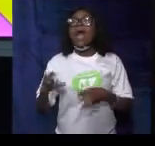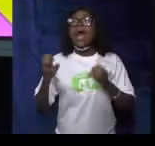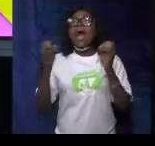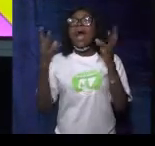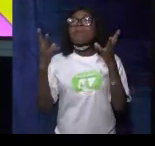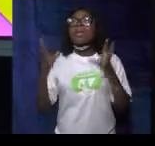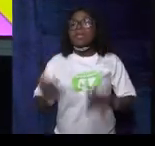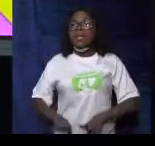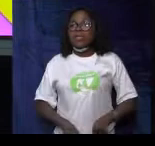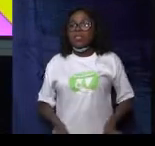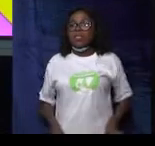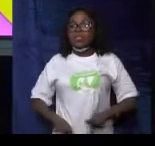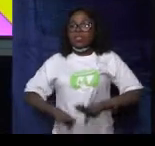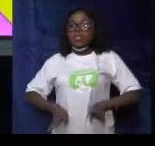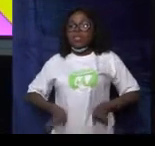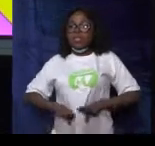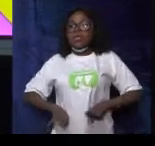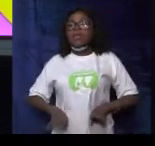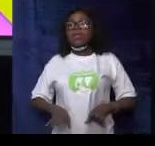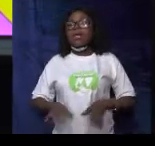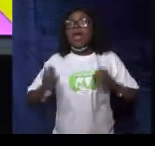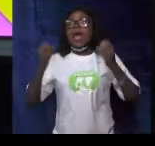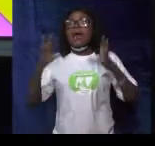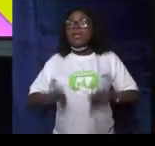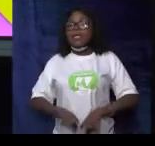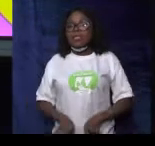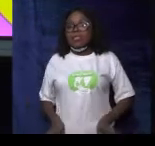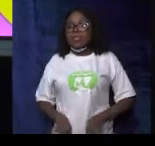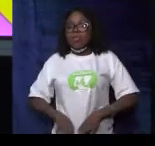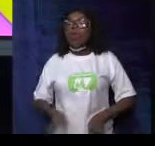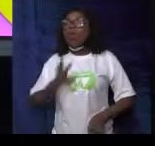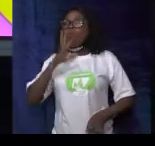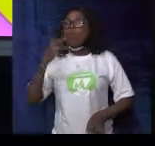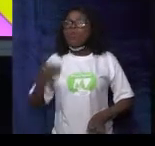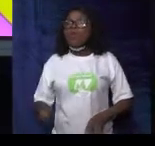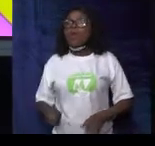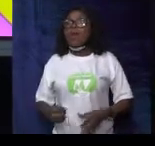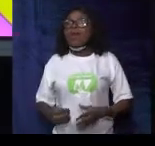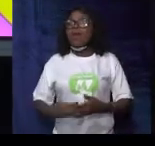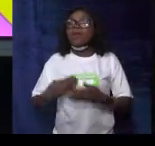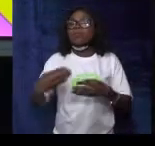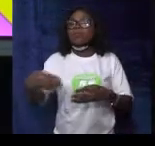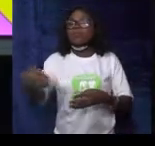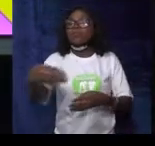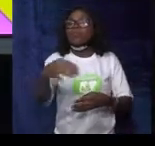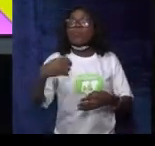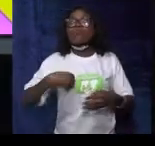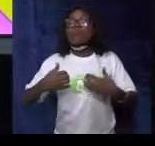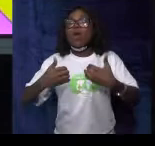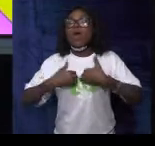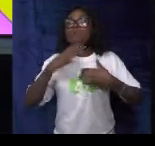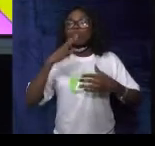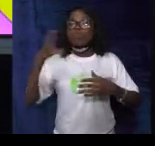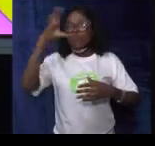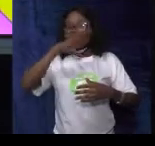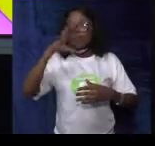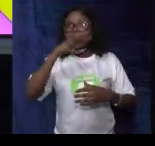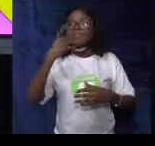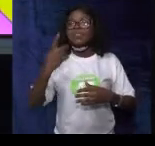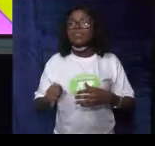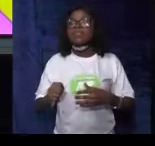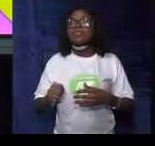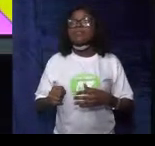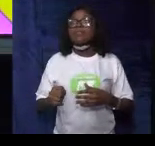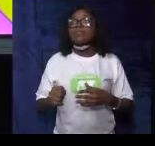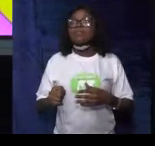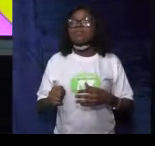So the question says, how many skirts were sold? How many skirts were sold? So you have to look for the